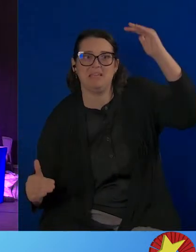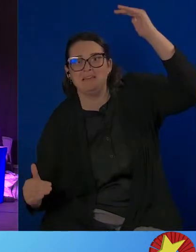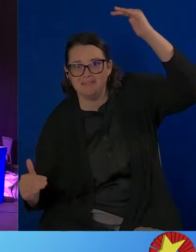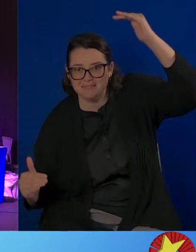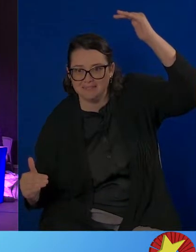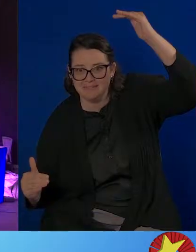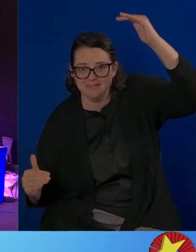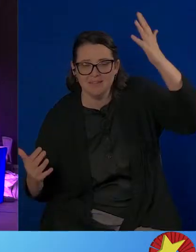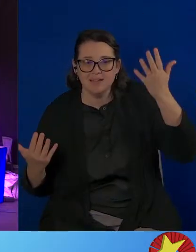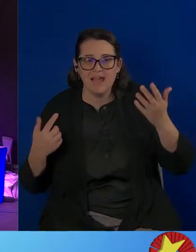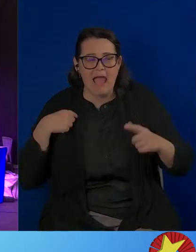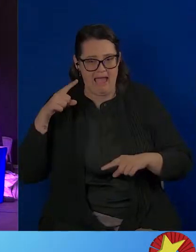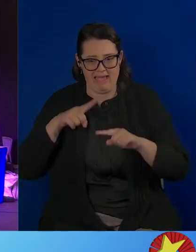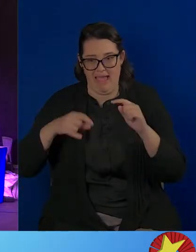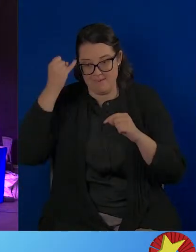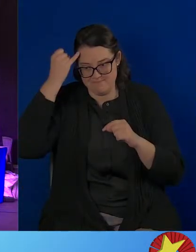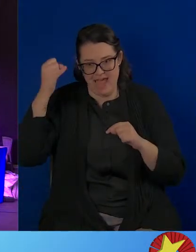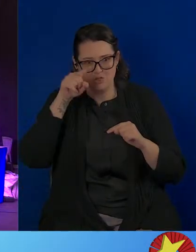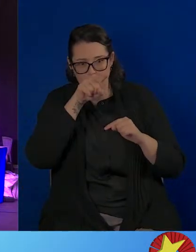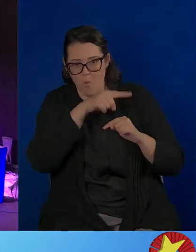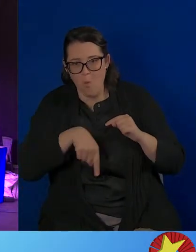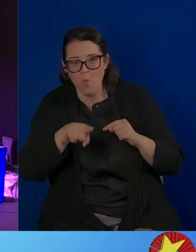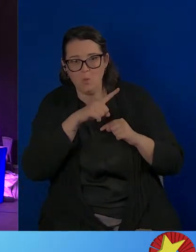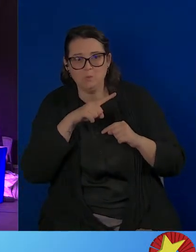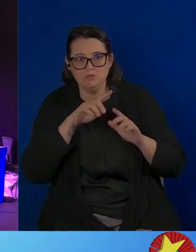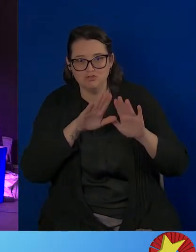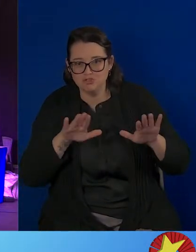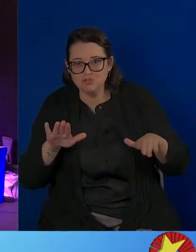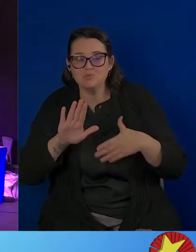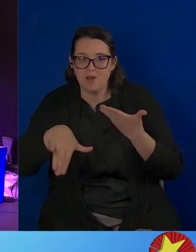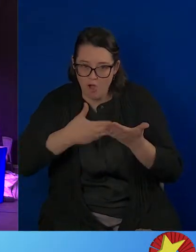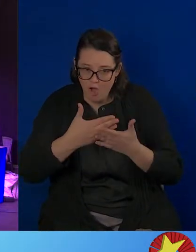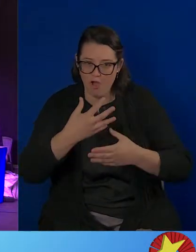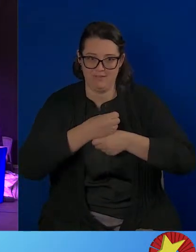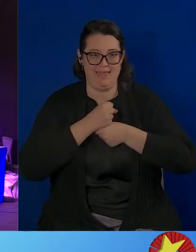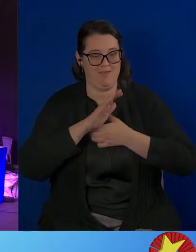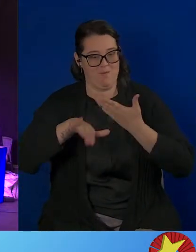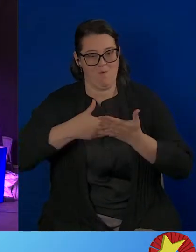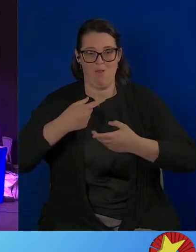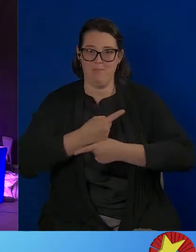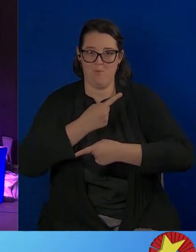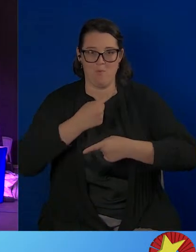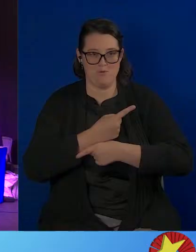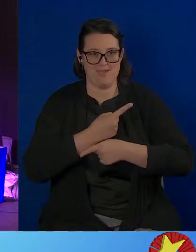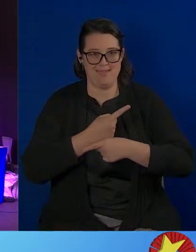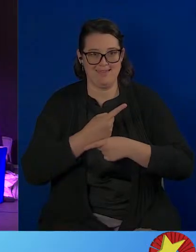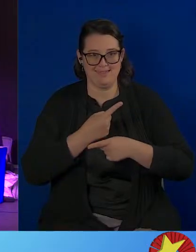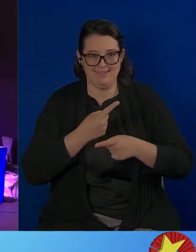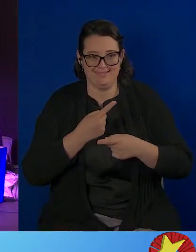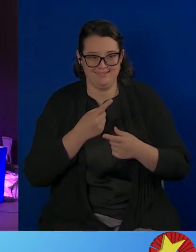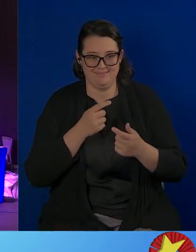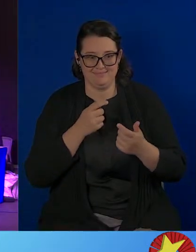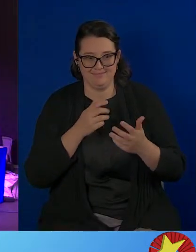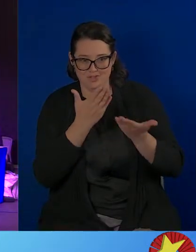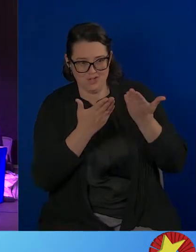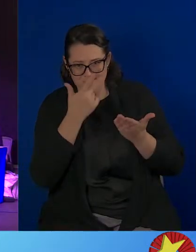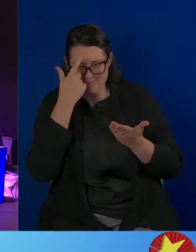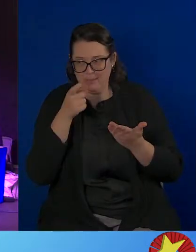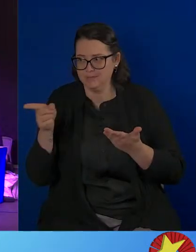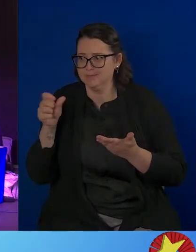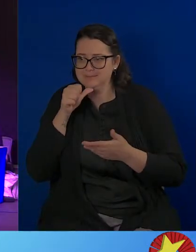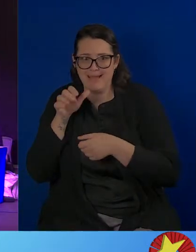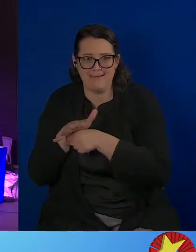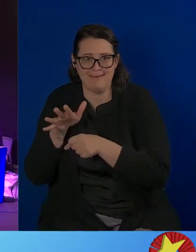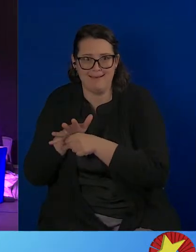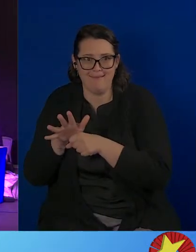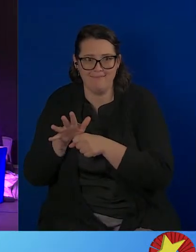can't imagine all of those children are being served at the maximum level that they need, simply because there's not enough people to do it. And this is